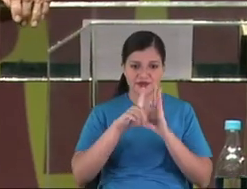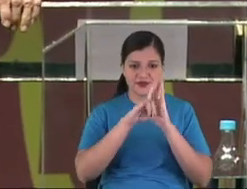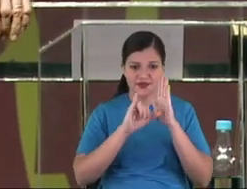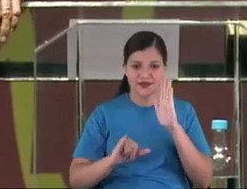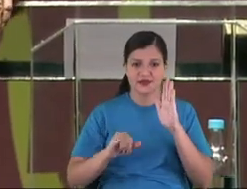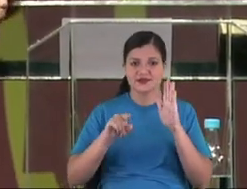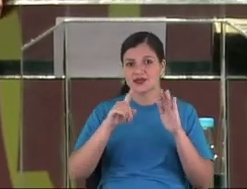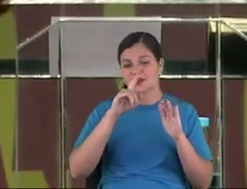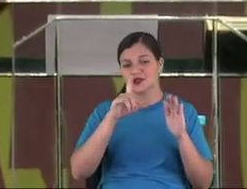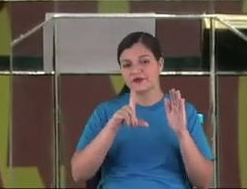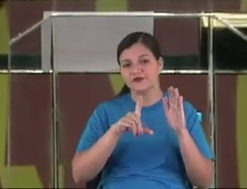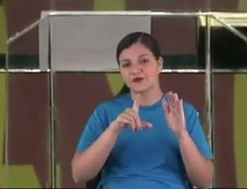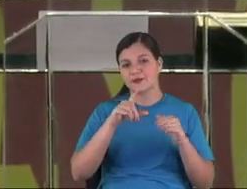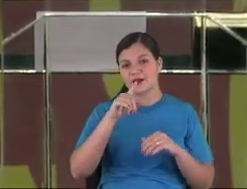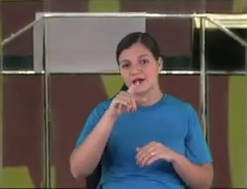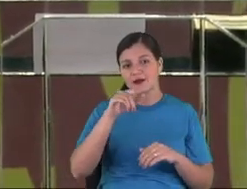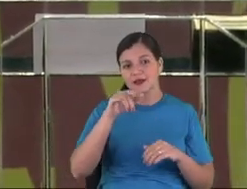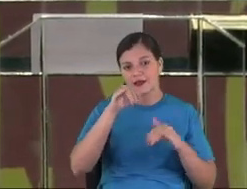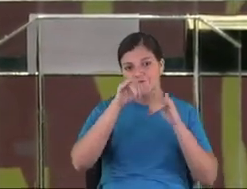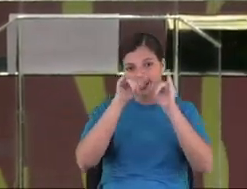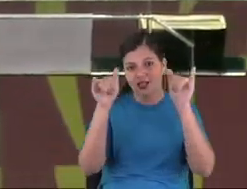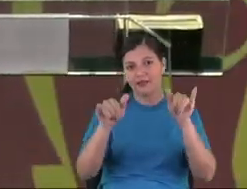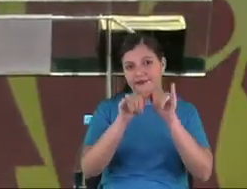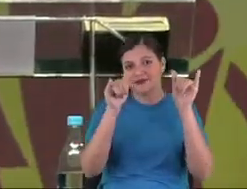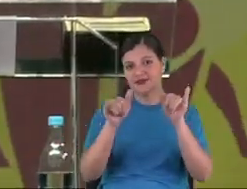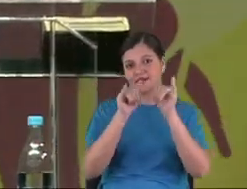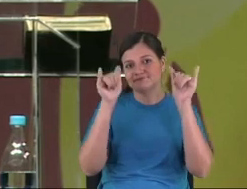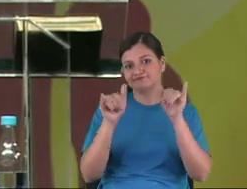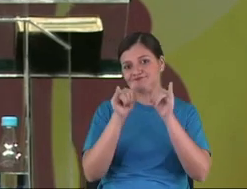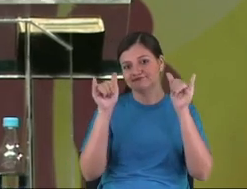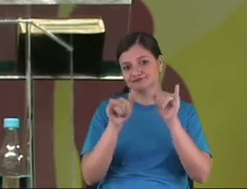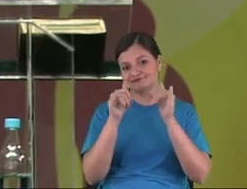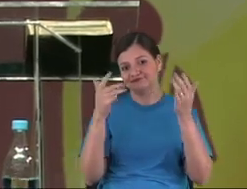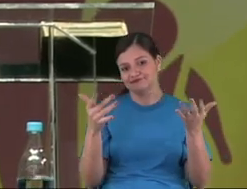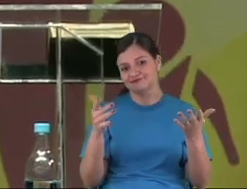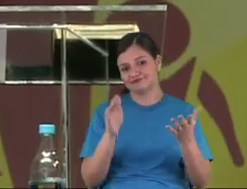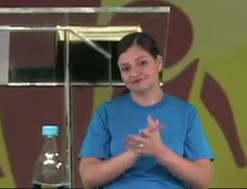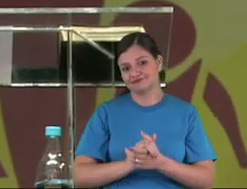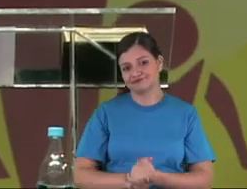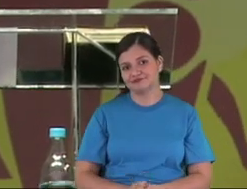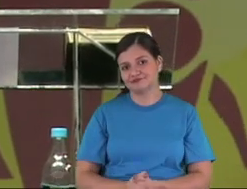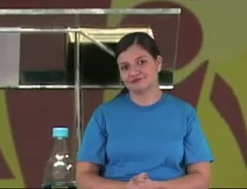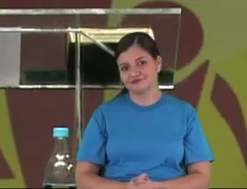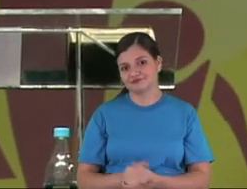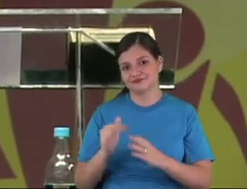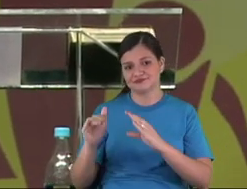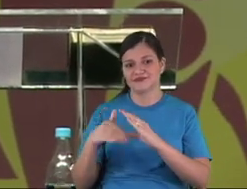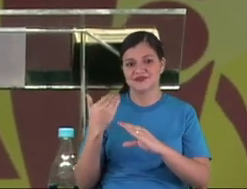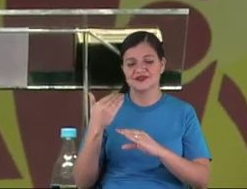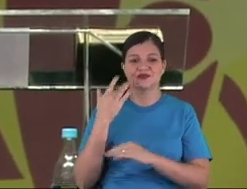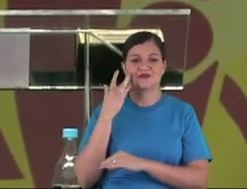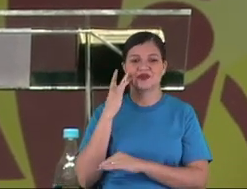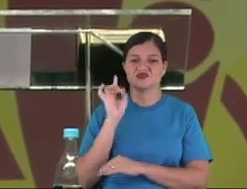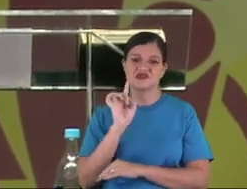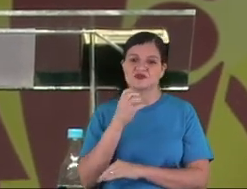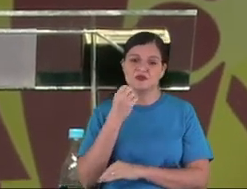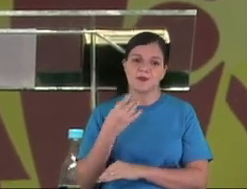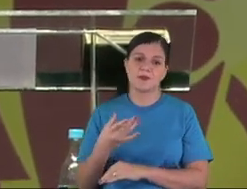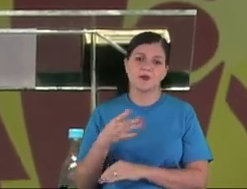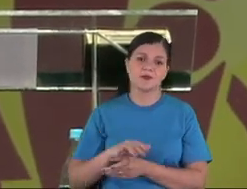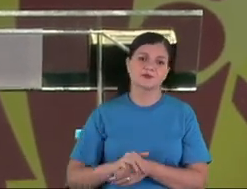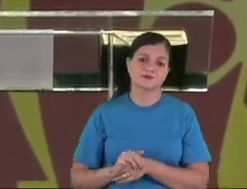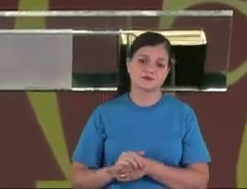ago. This is a fool. This is a fool rule. Tell me something, David.